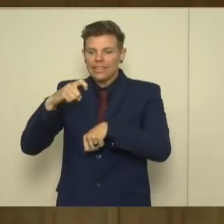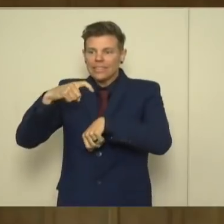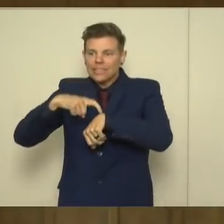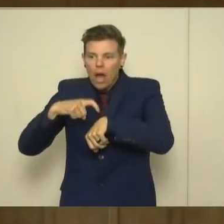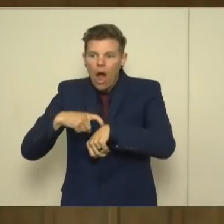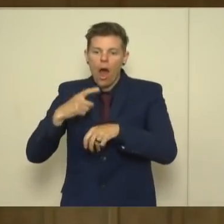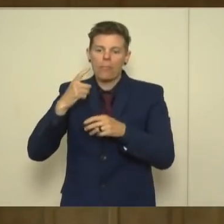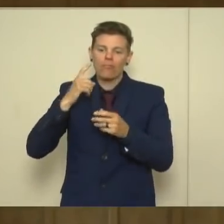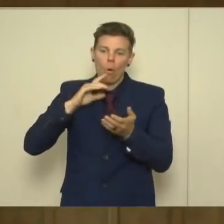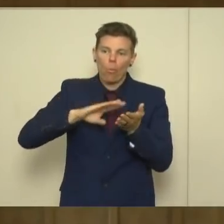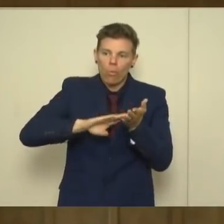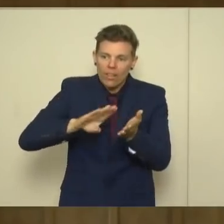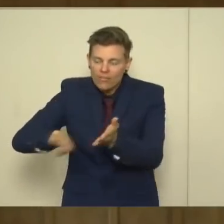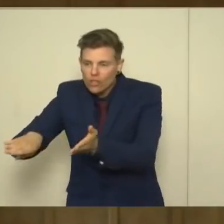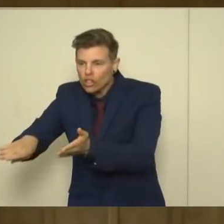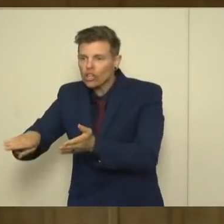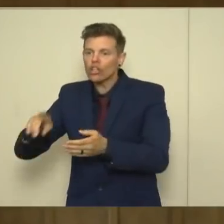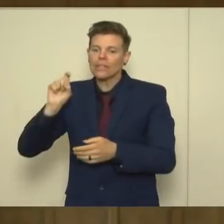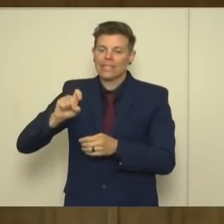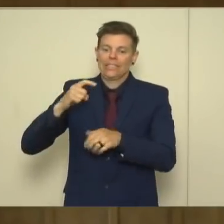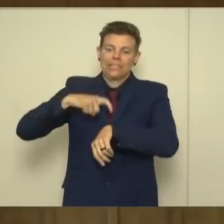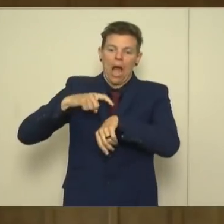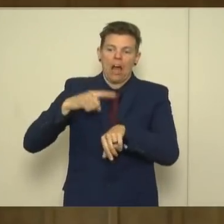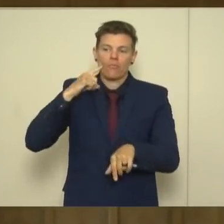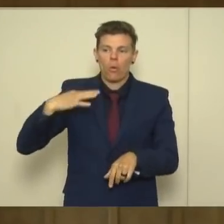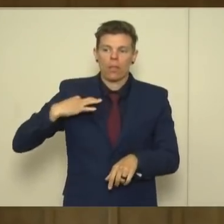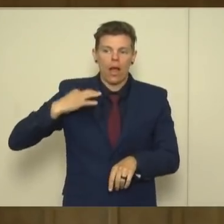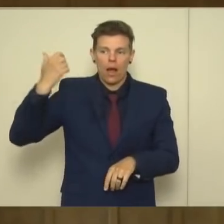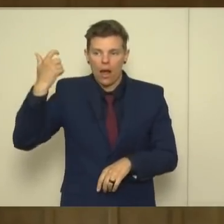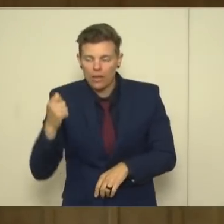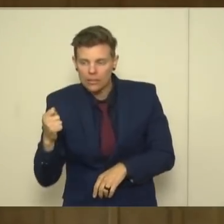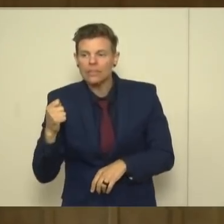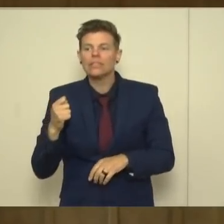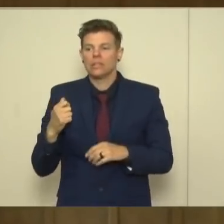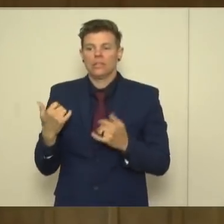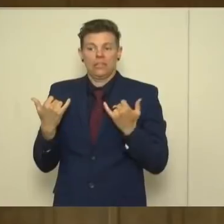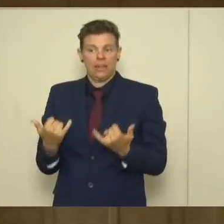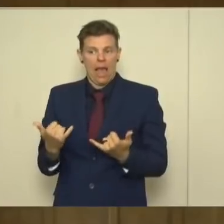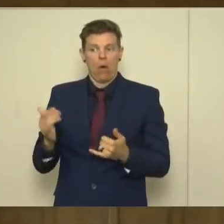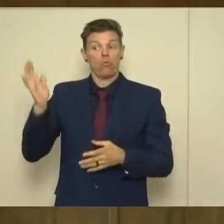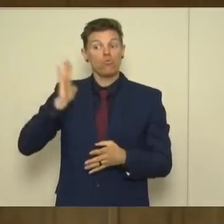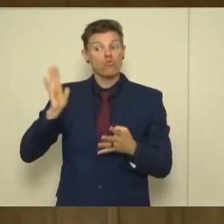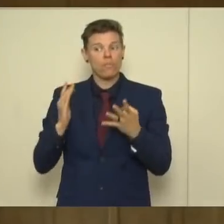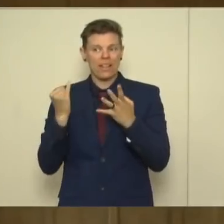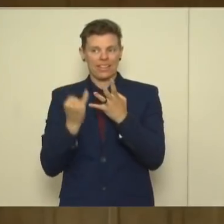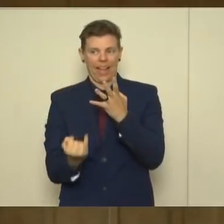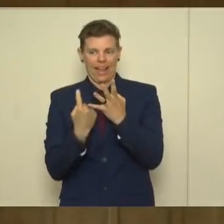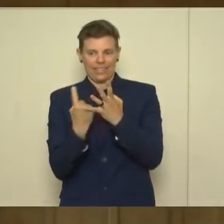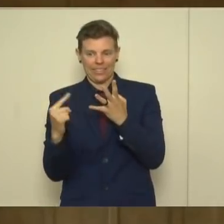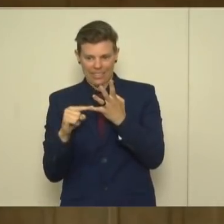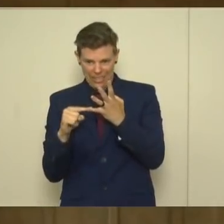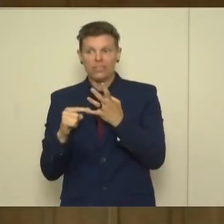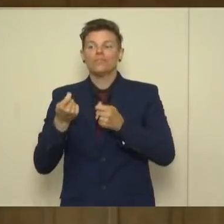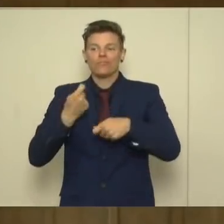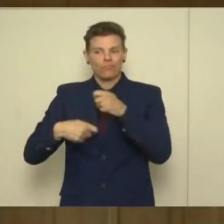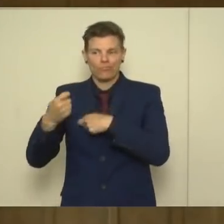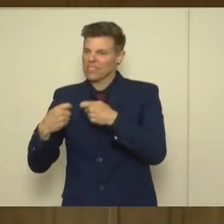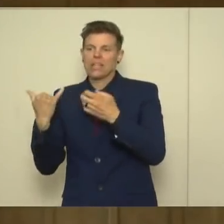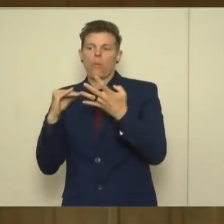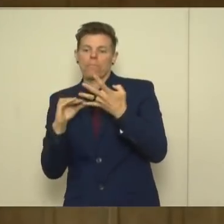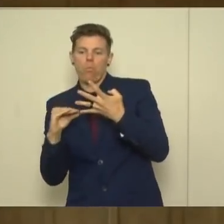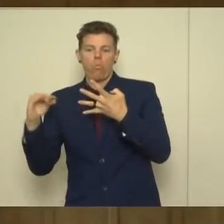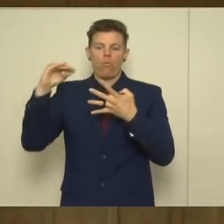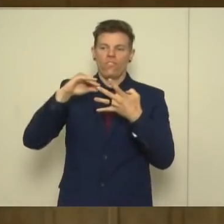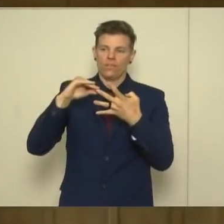So we're kind of moving to a mid-month cycle on the orders to expire, so we have that time to apply to the federal government,